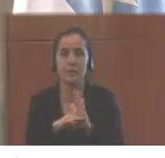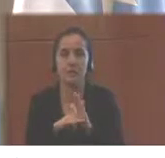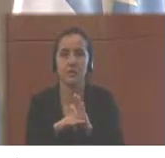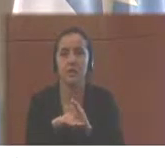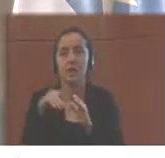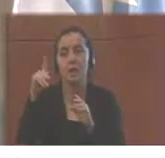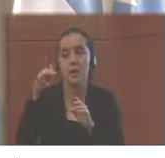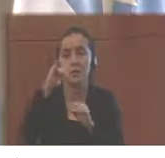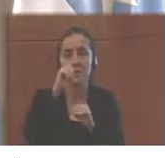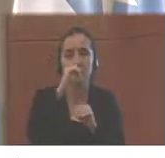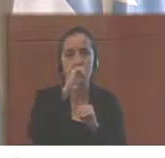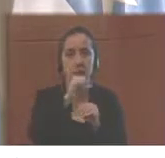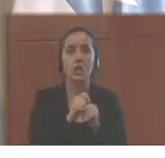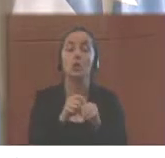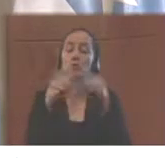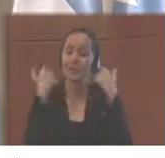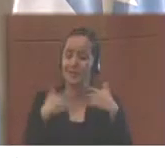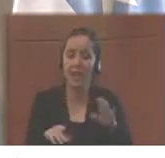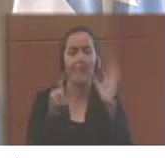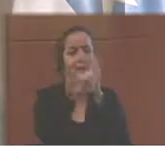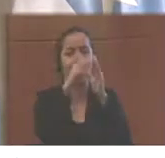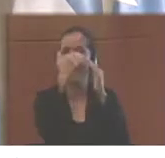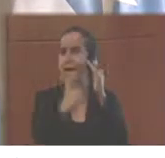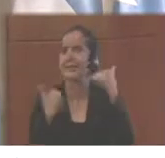us for our